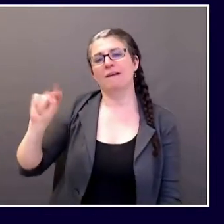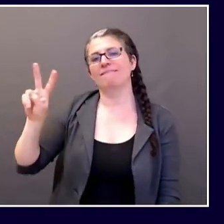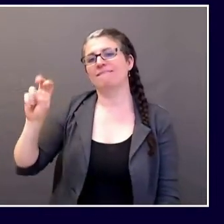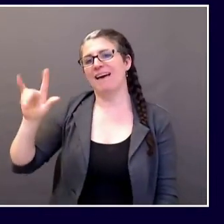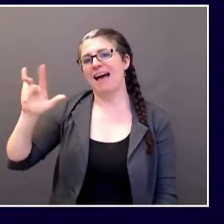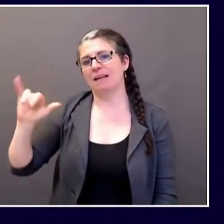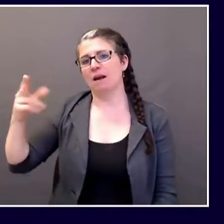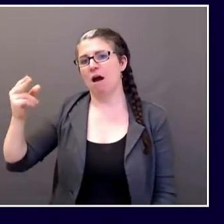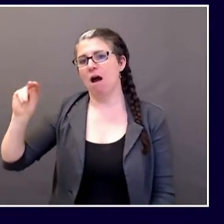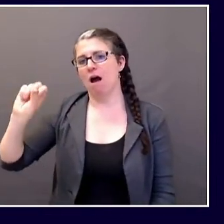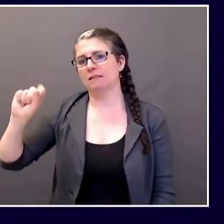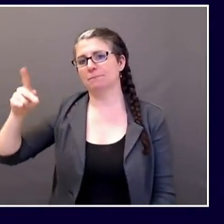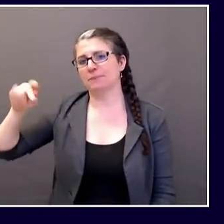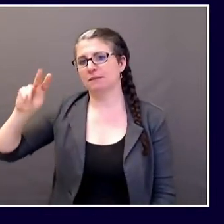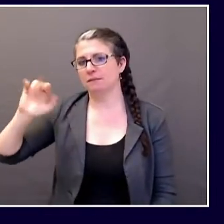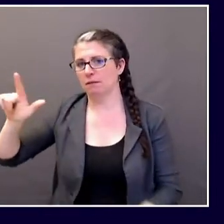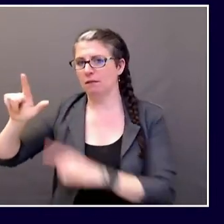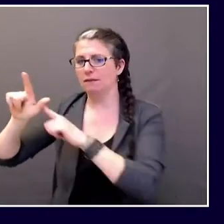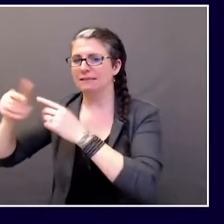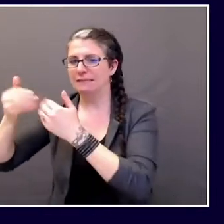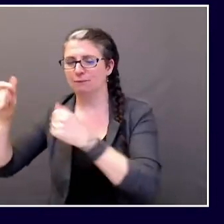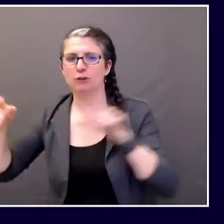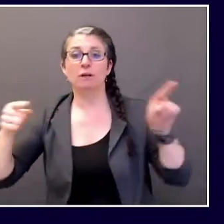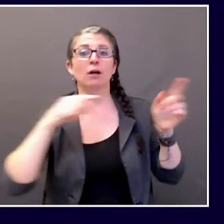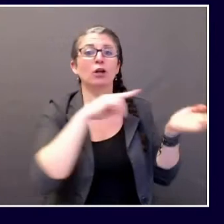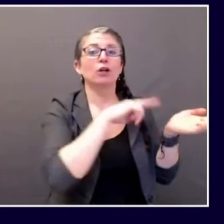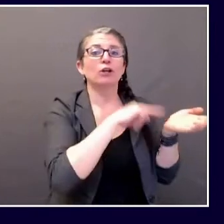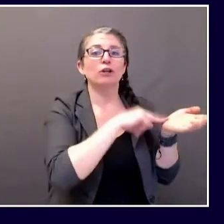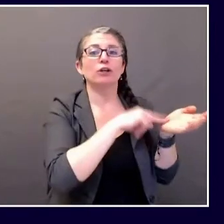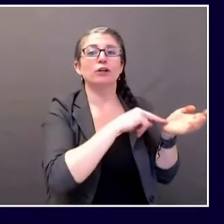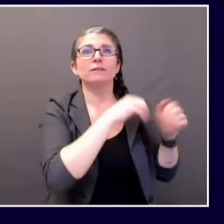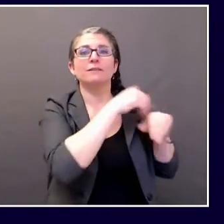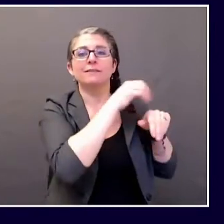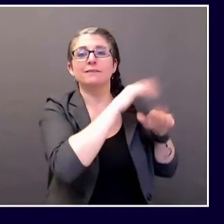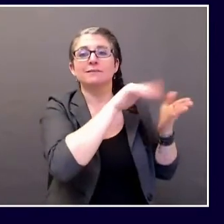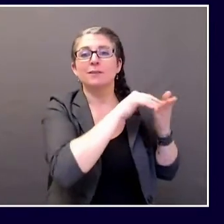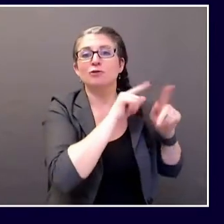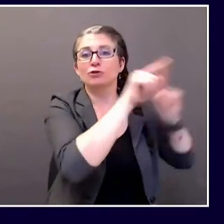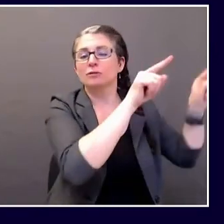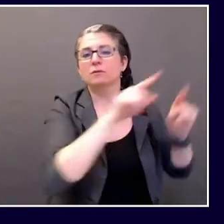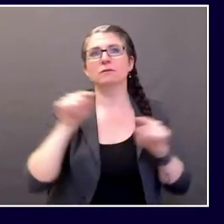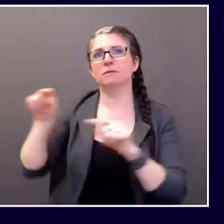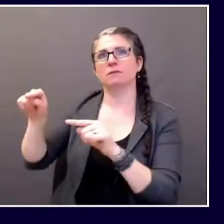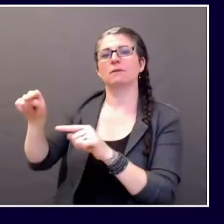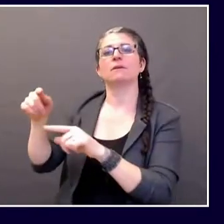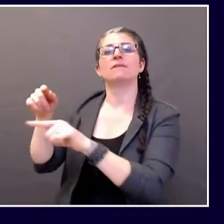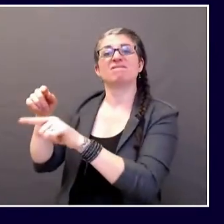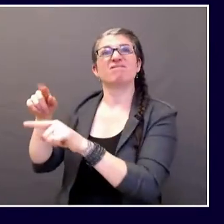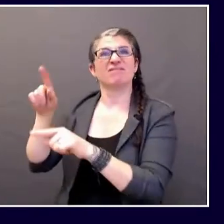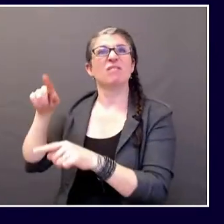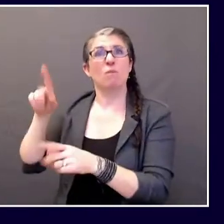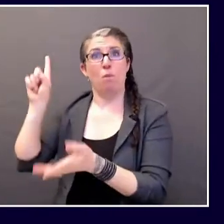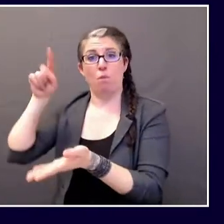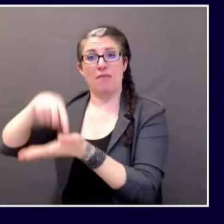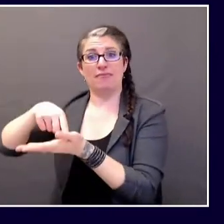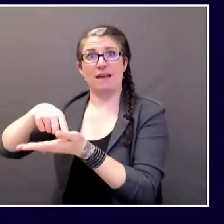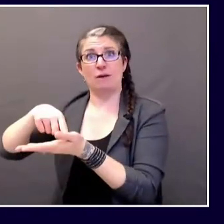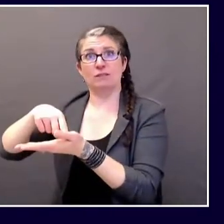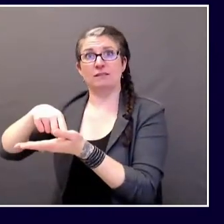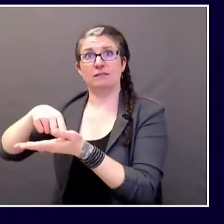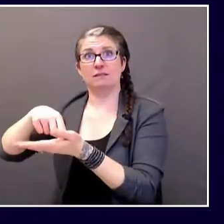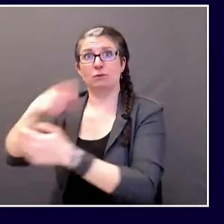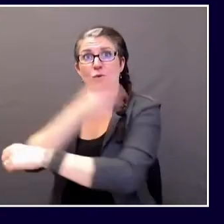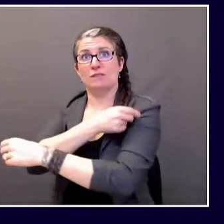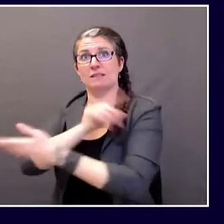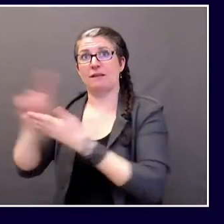County, where providers came together and said, we will agree to work and figure out how to provide 1,000 doses a week. In areas of